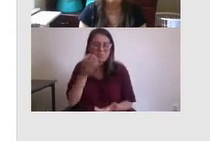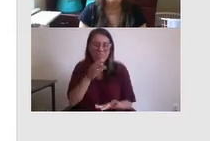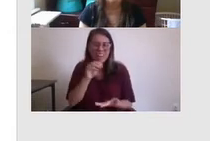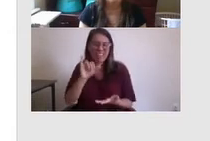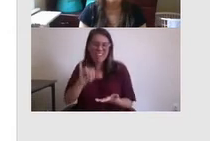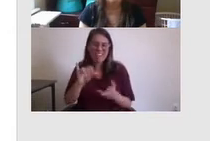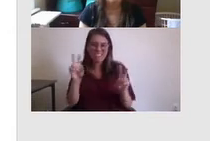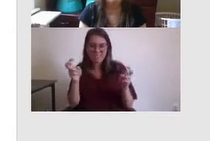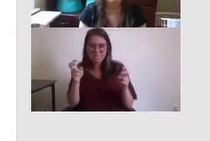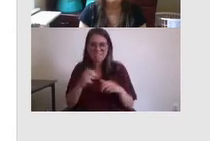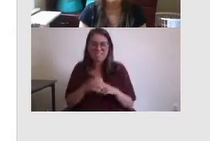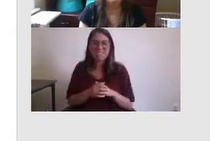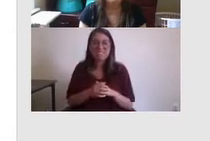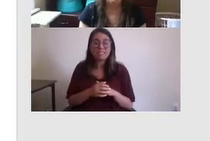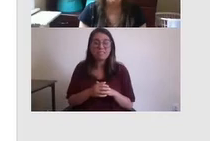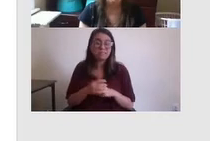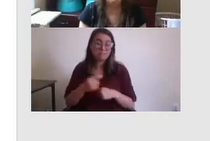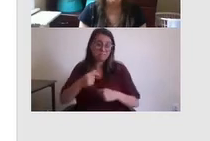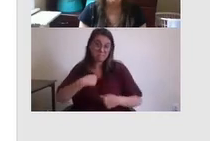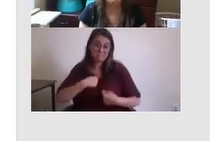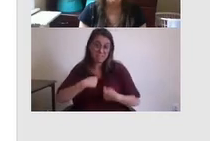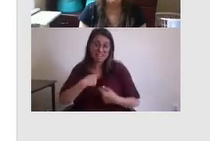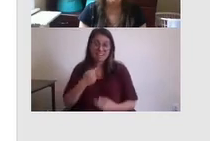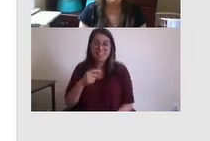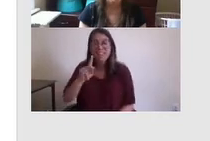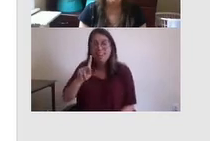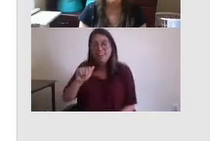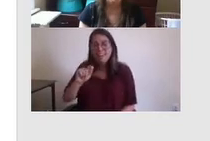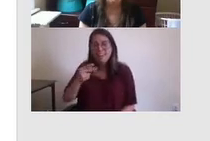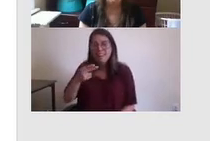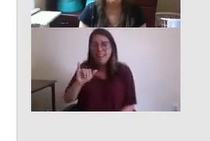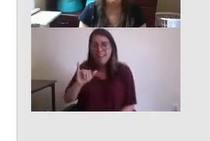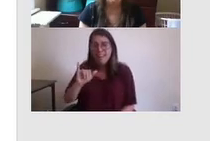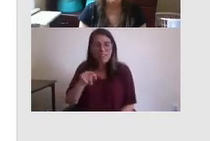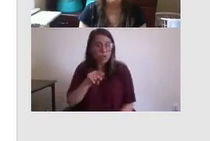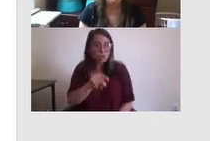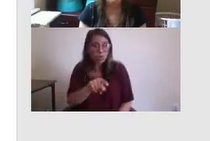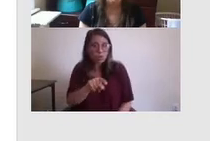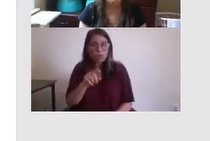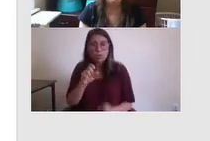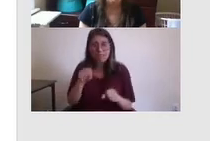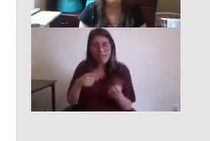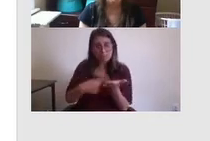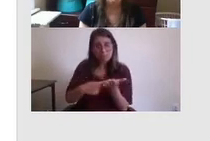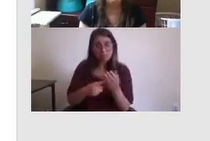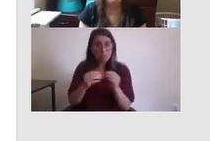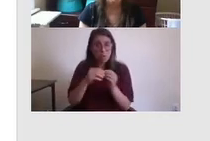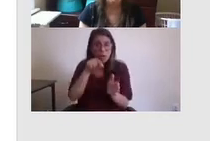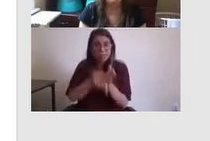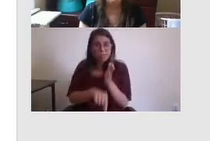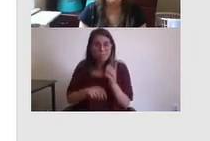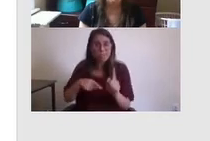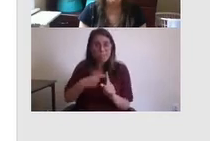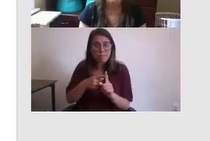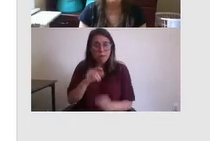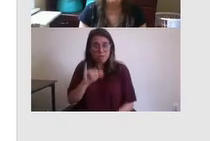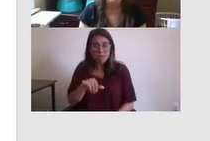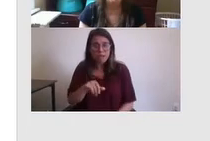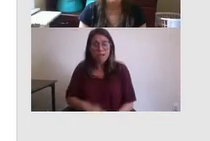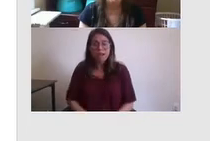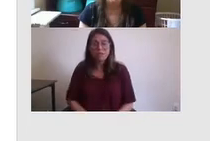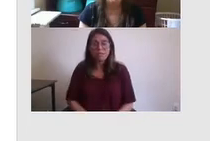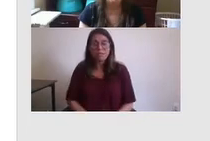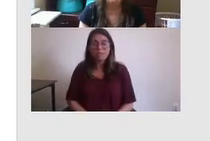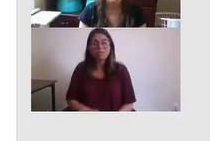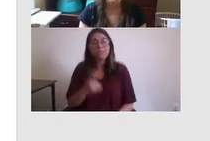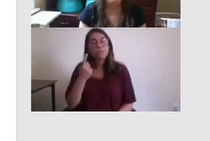I guess myself and Kathy and you can talk some more about that. And I think one of the aspects of